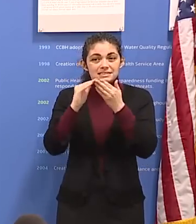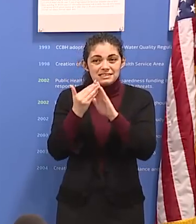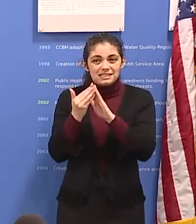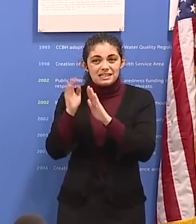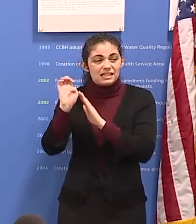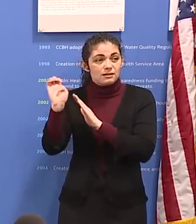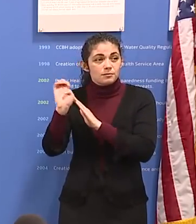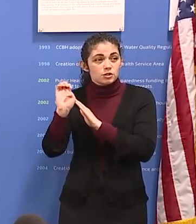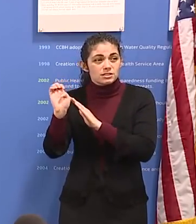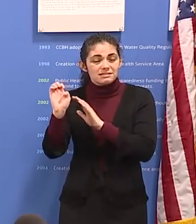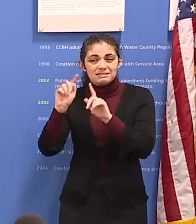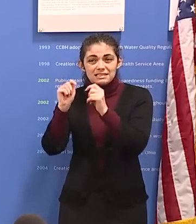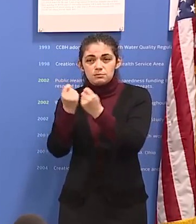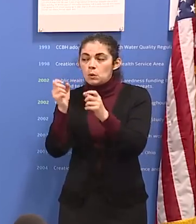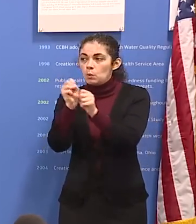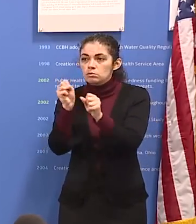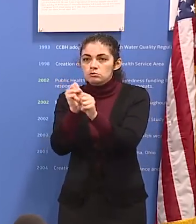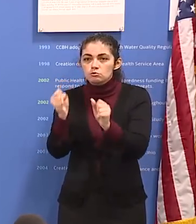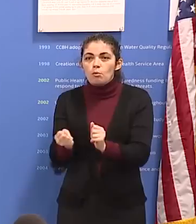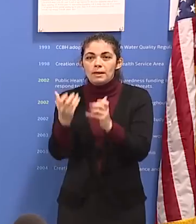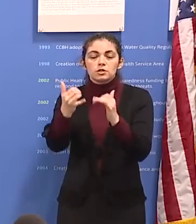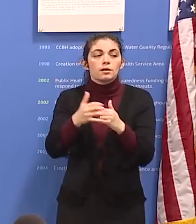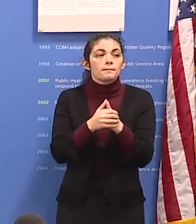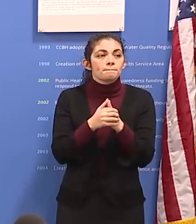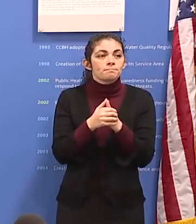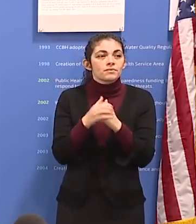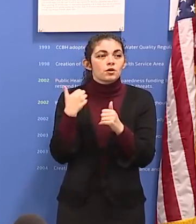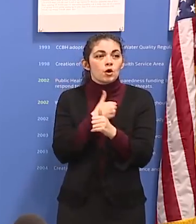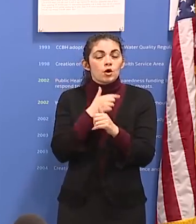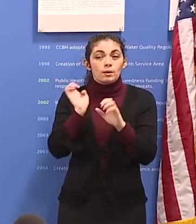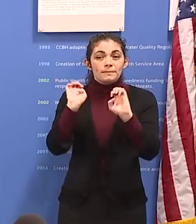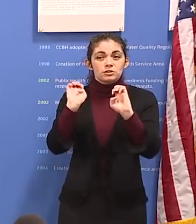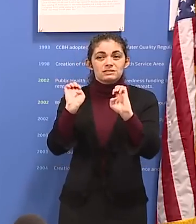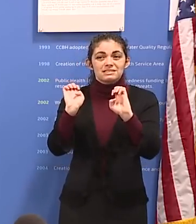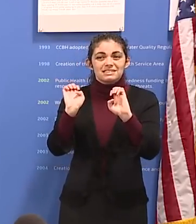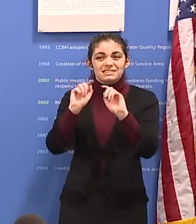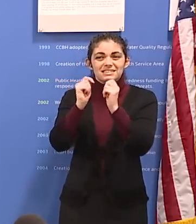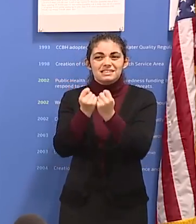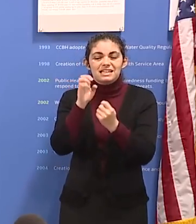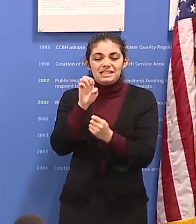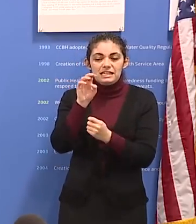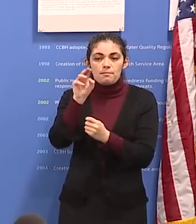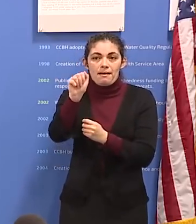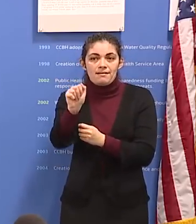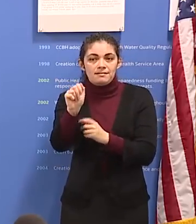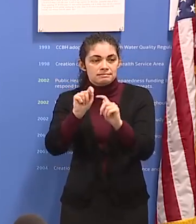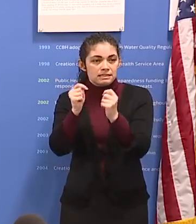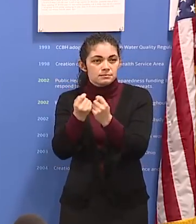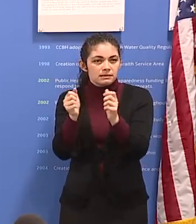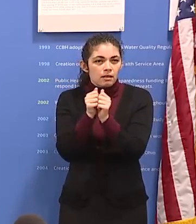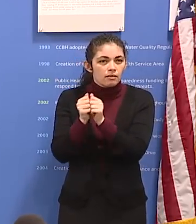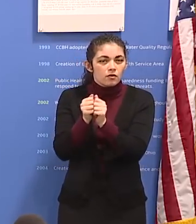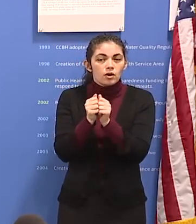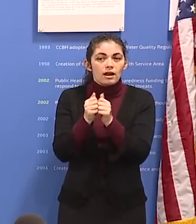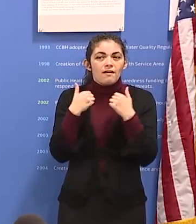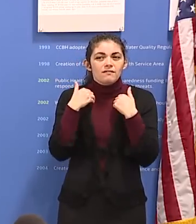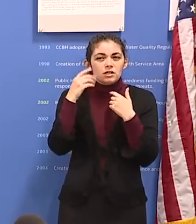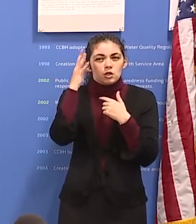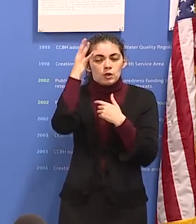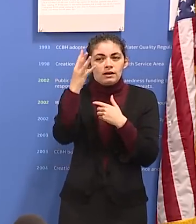emergency operations center teams are working so hard together, and our emergency management teams, our EMA team, working really hard together, and they put